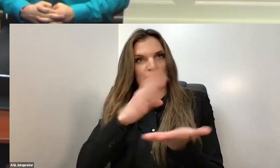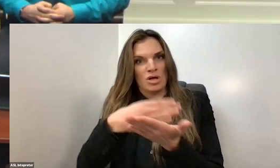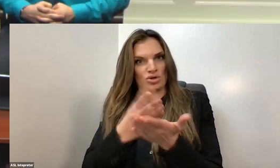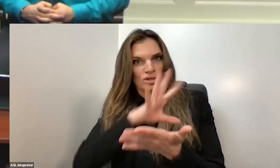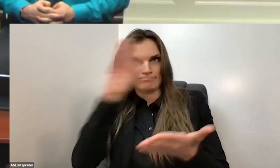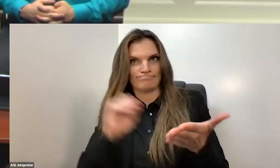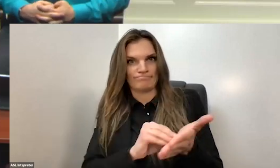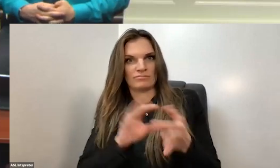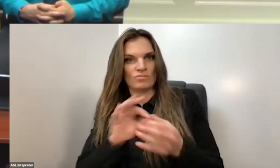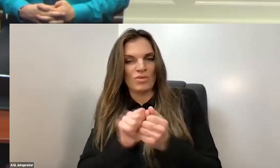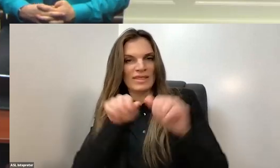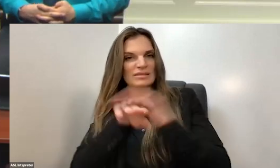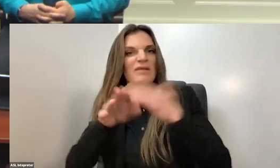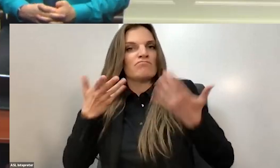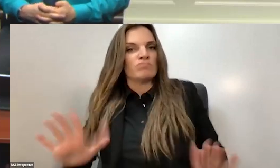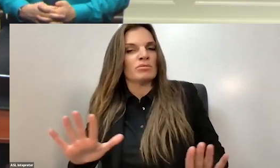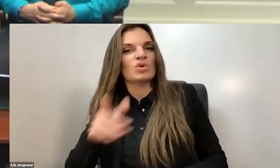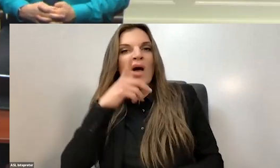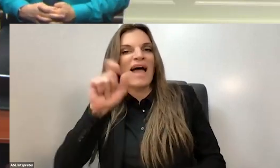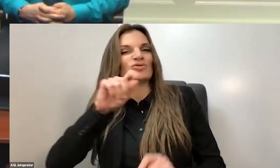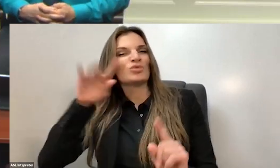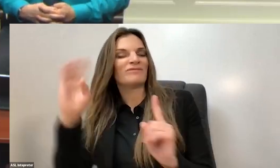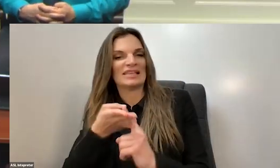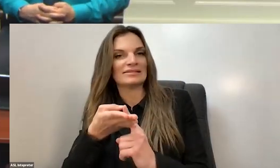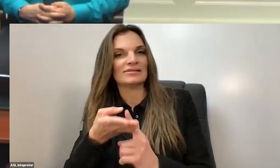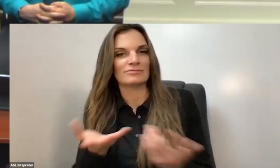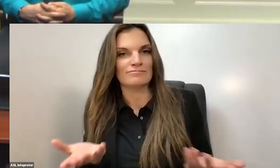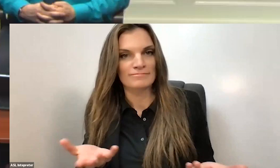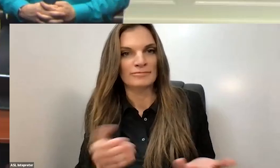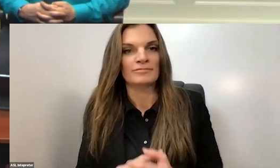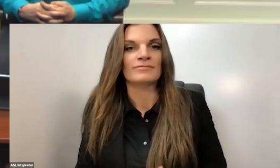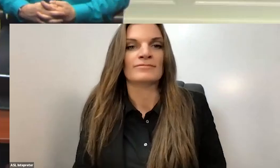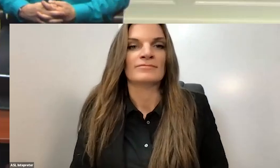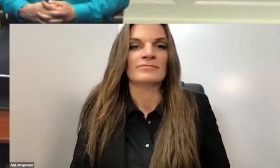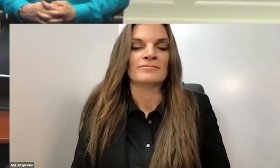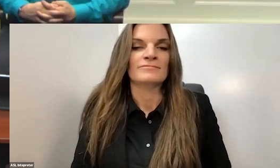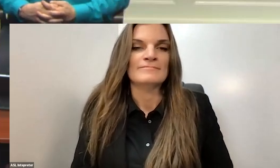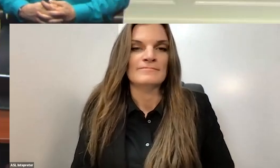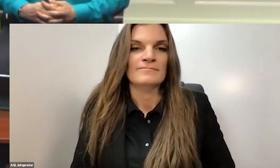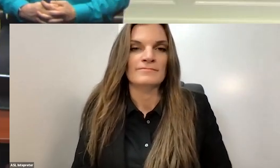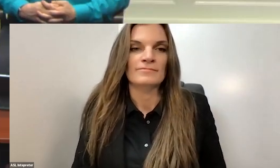all, assuming that someone is just dealing with accessibility, as it sometimes is the case,